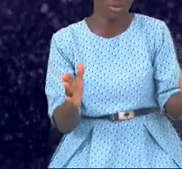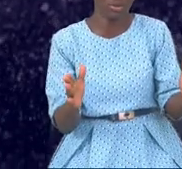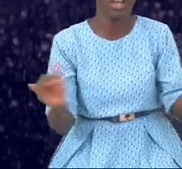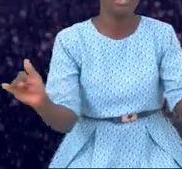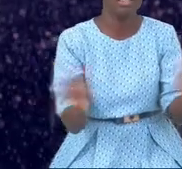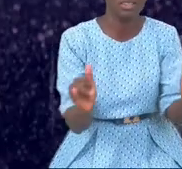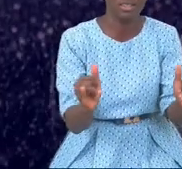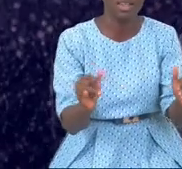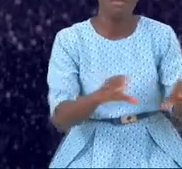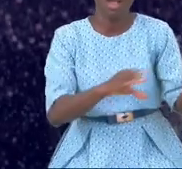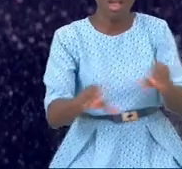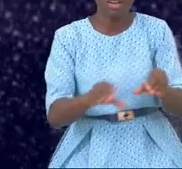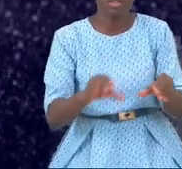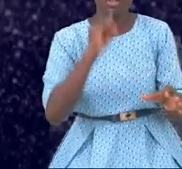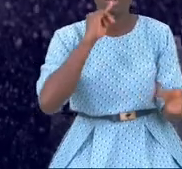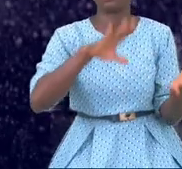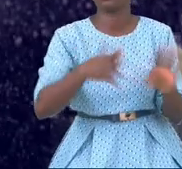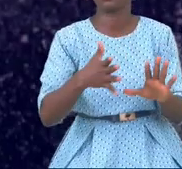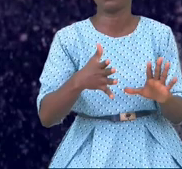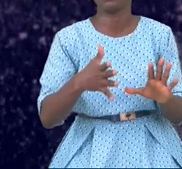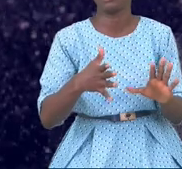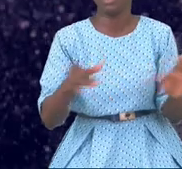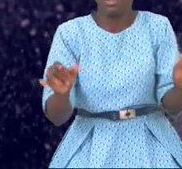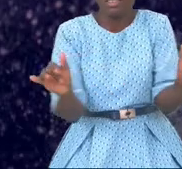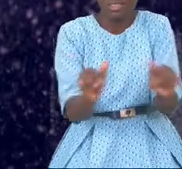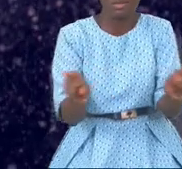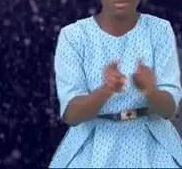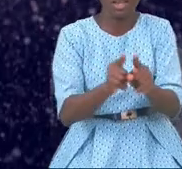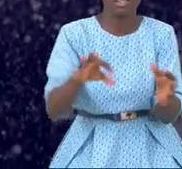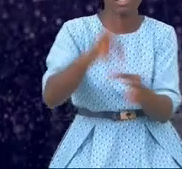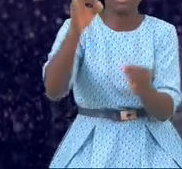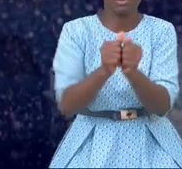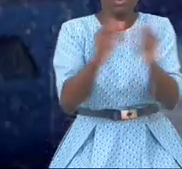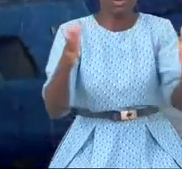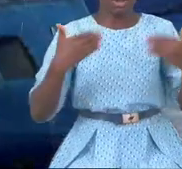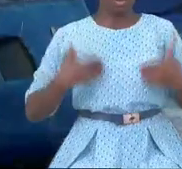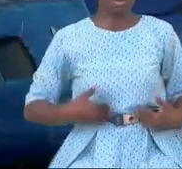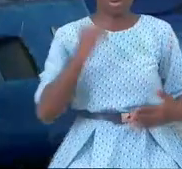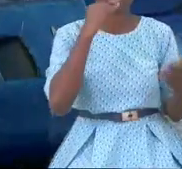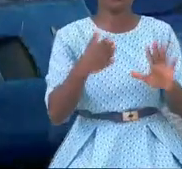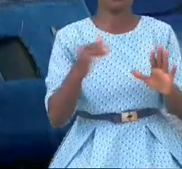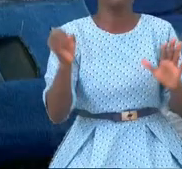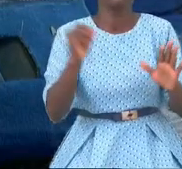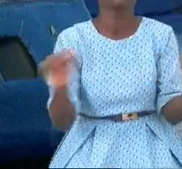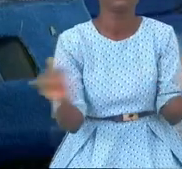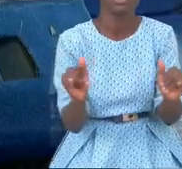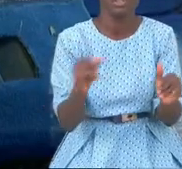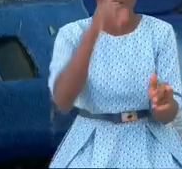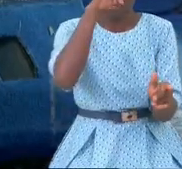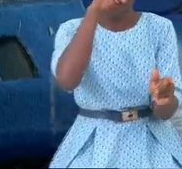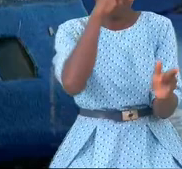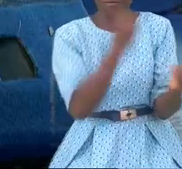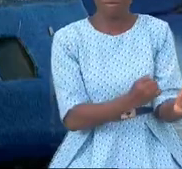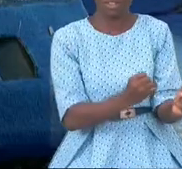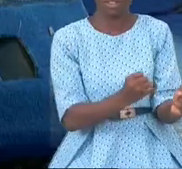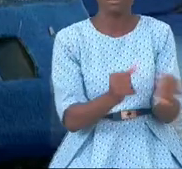without works, faith without something demonstrable that we do, that shows we